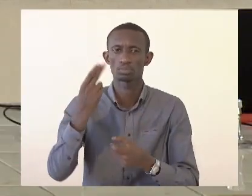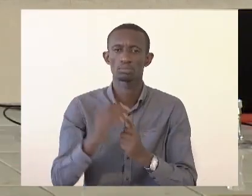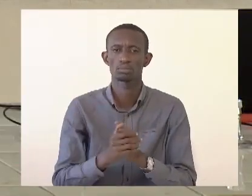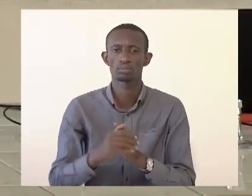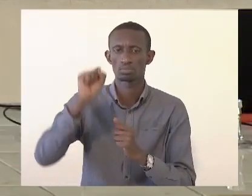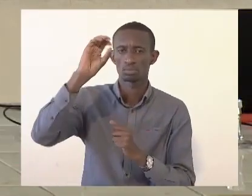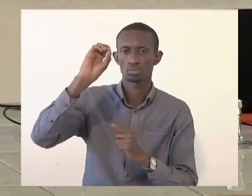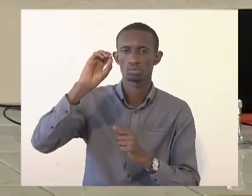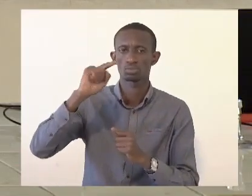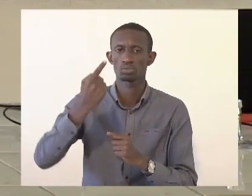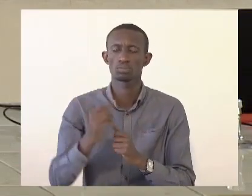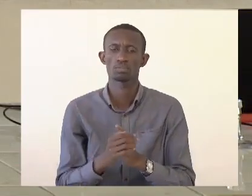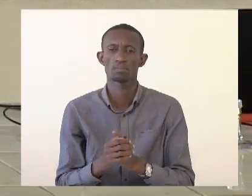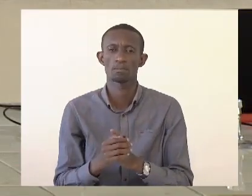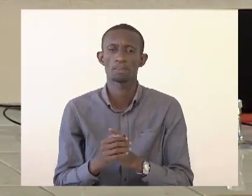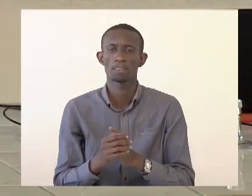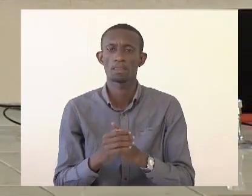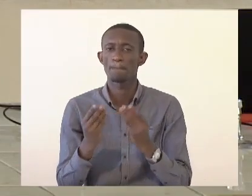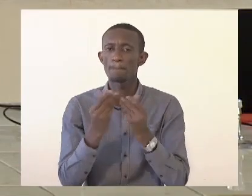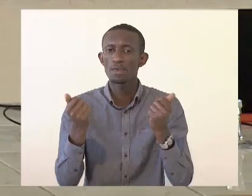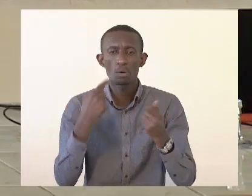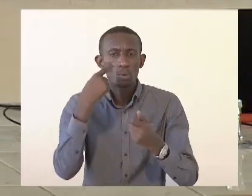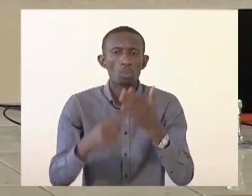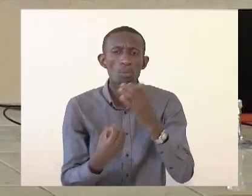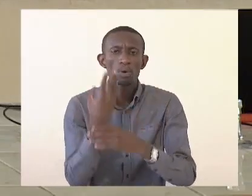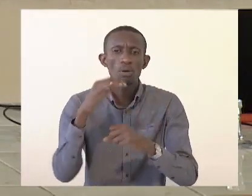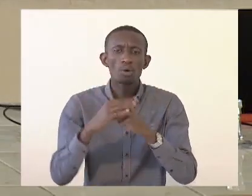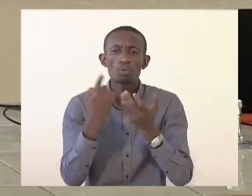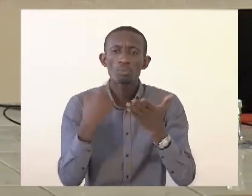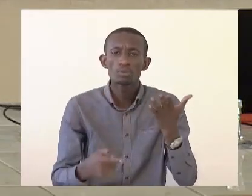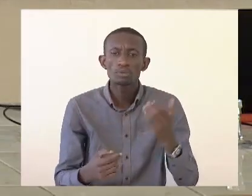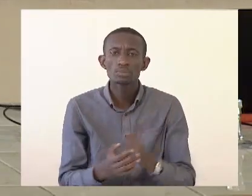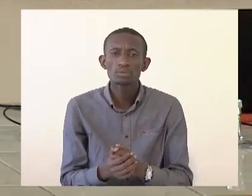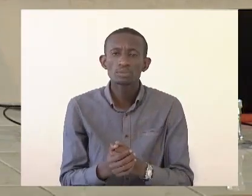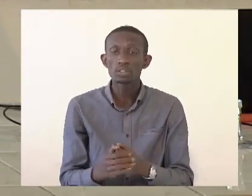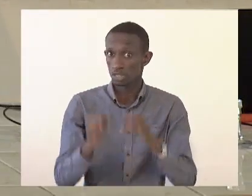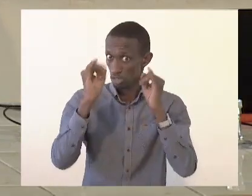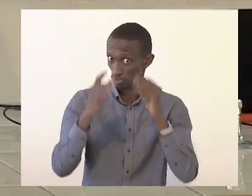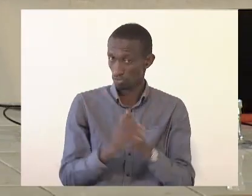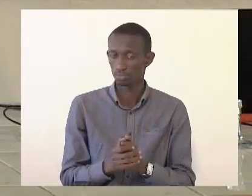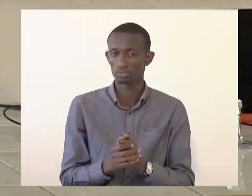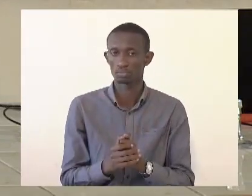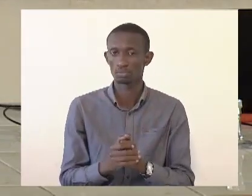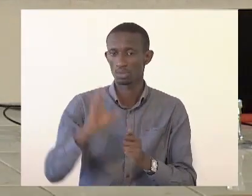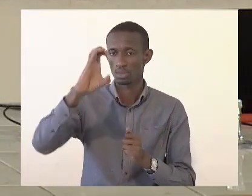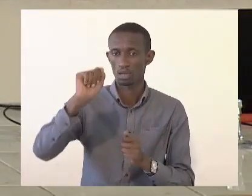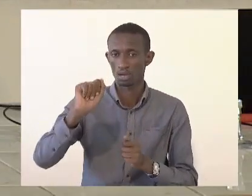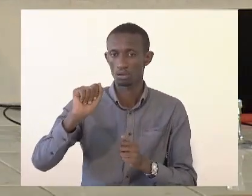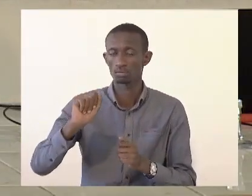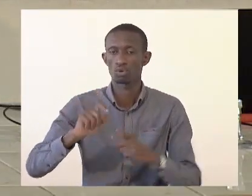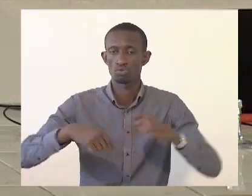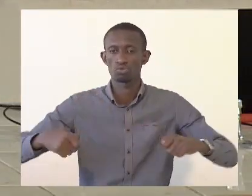sulfuric acid in solution. What do we produce when a carbonate reacts with an